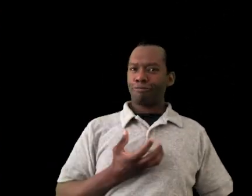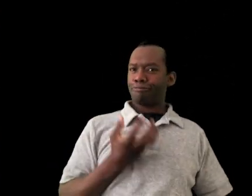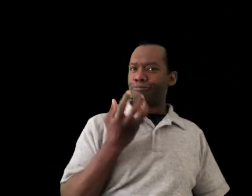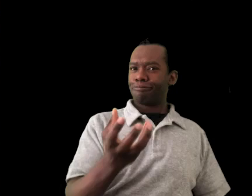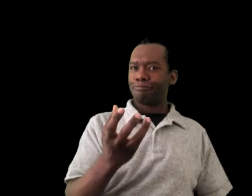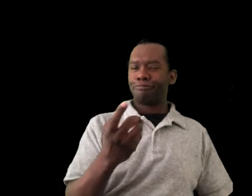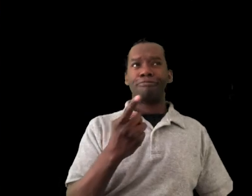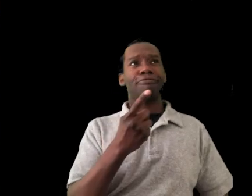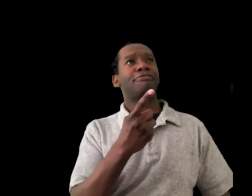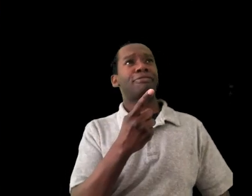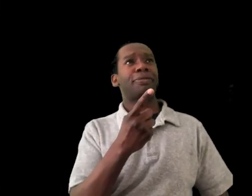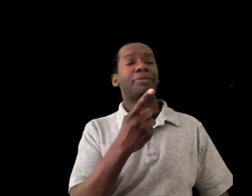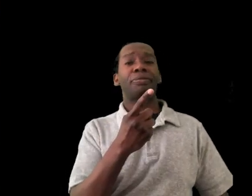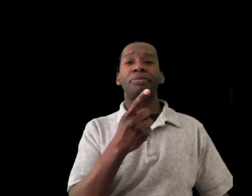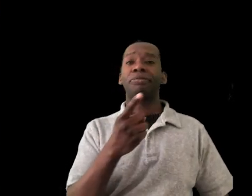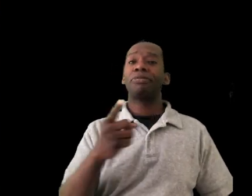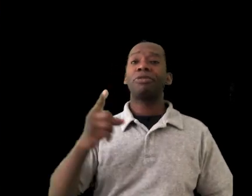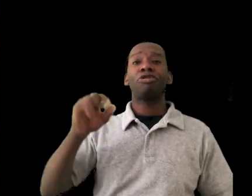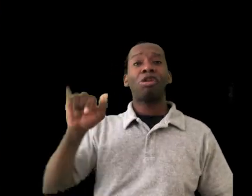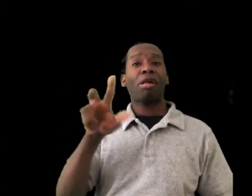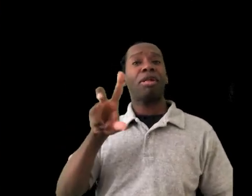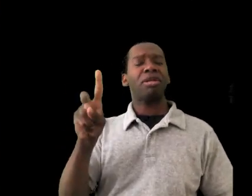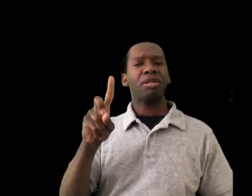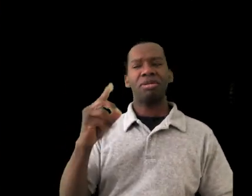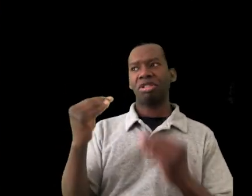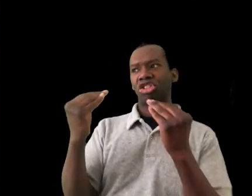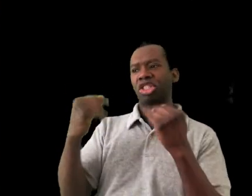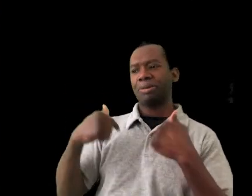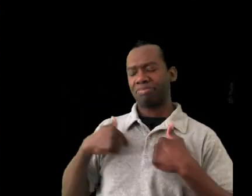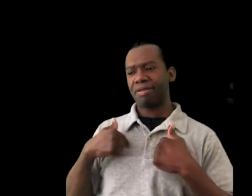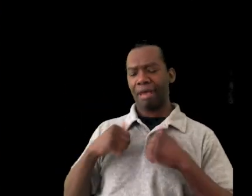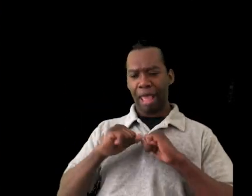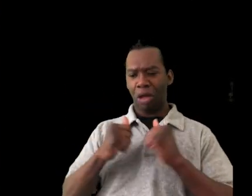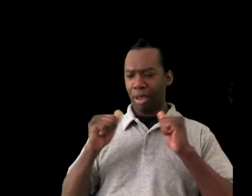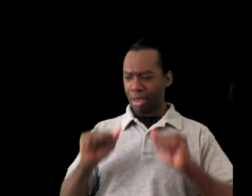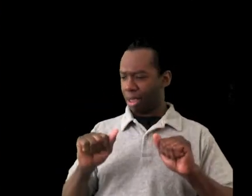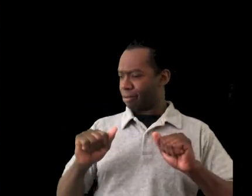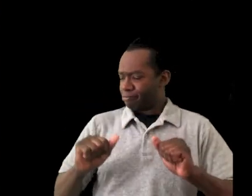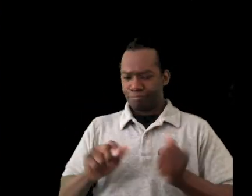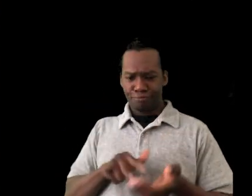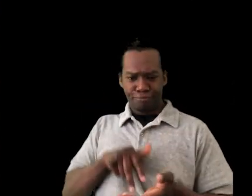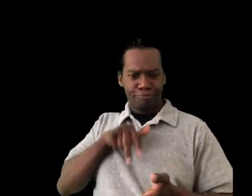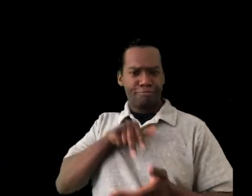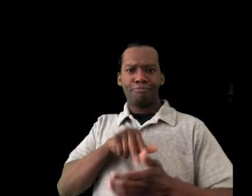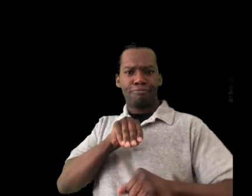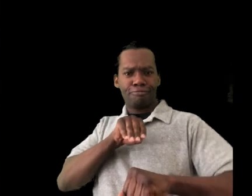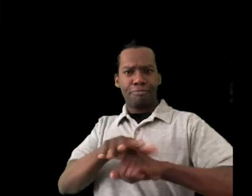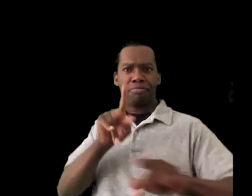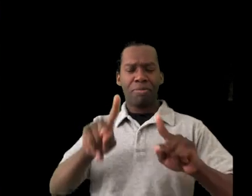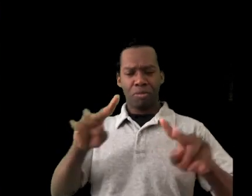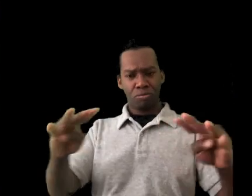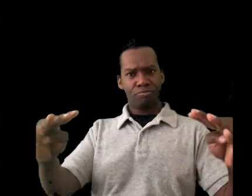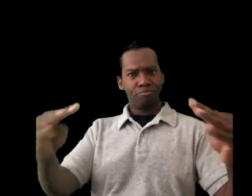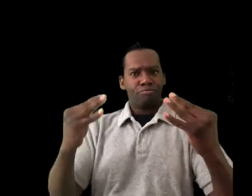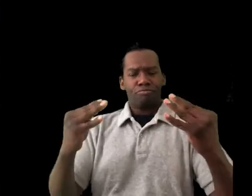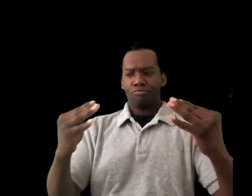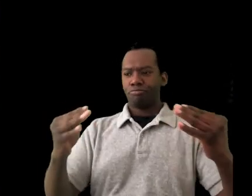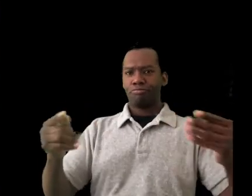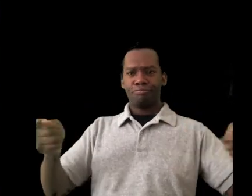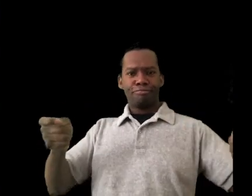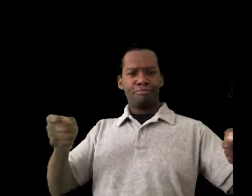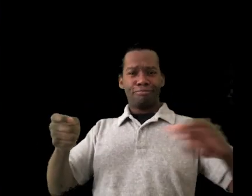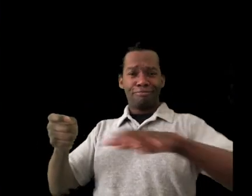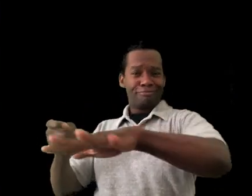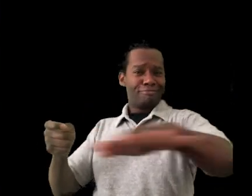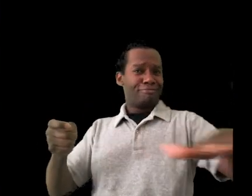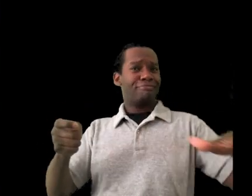the sheer power of his voice and the raw humanity that he shared with us that evening. Johnny Lee Davenport taught